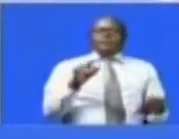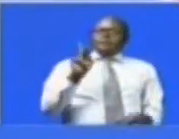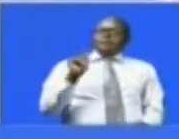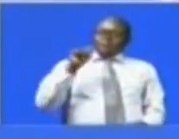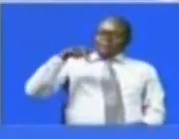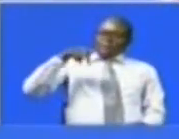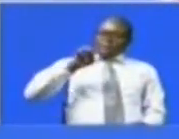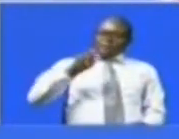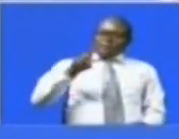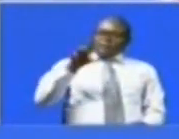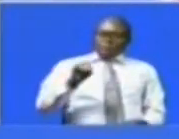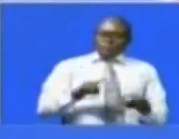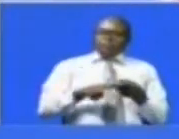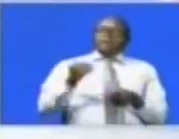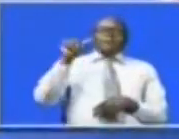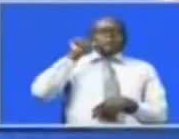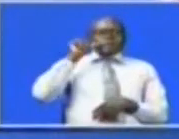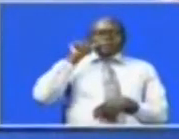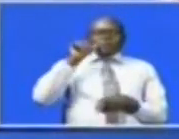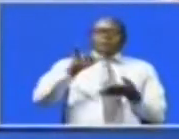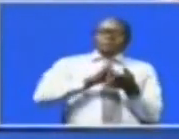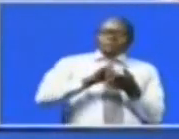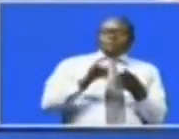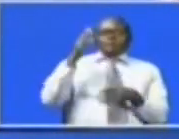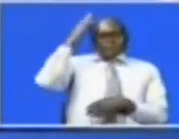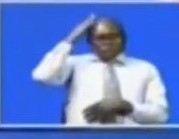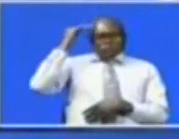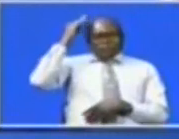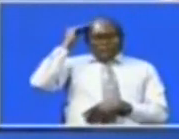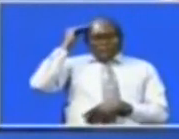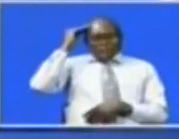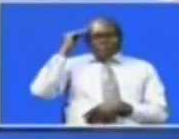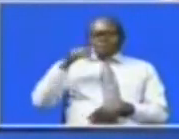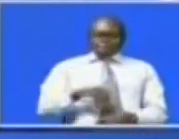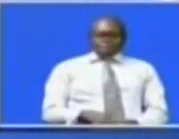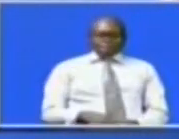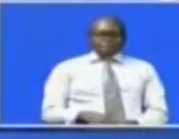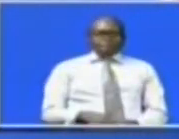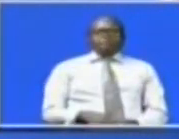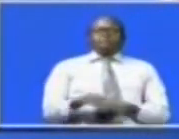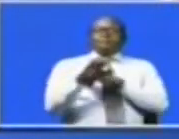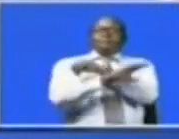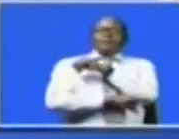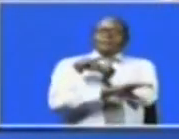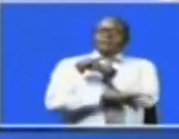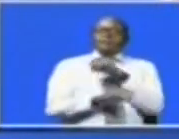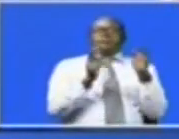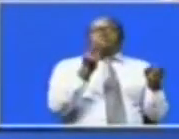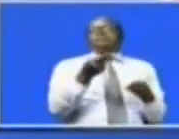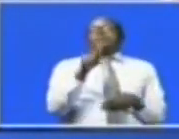Kapedo, New York, or Somalia, and when you look at countries like